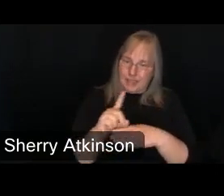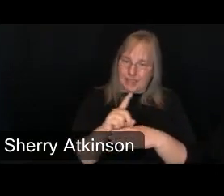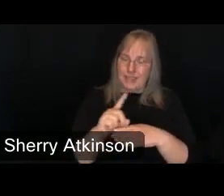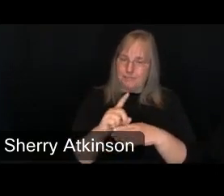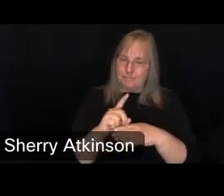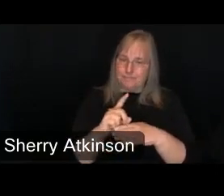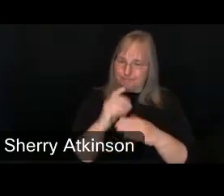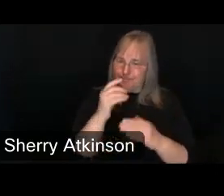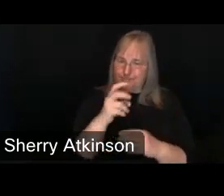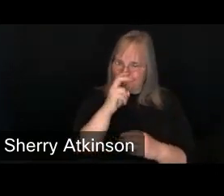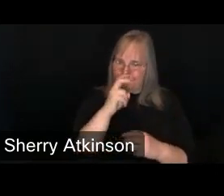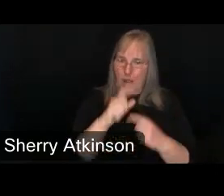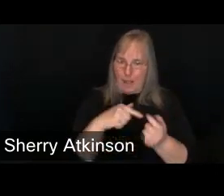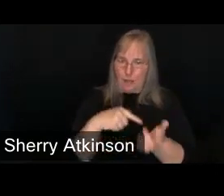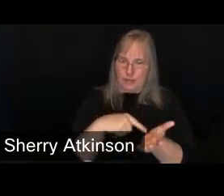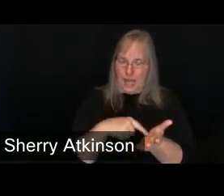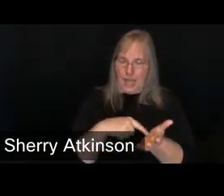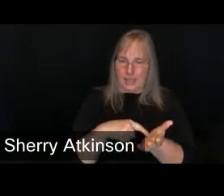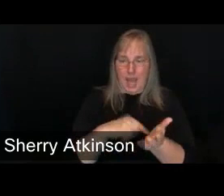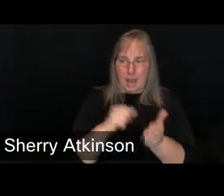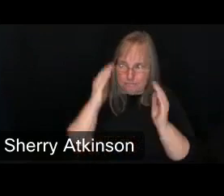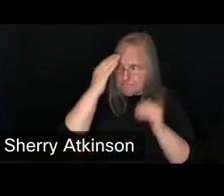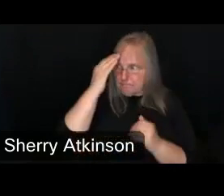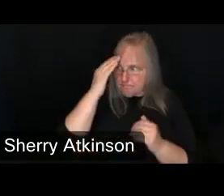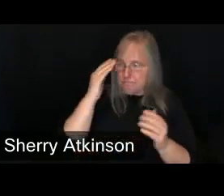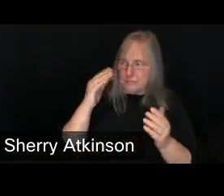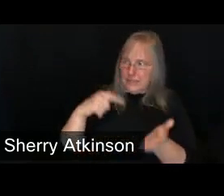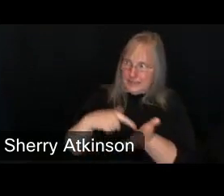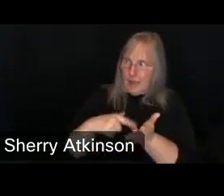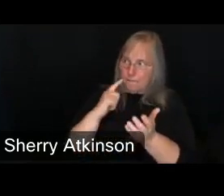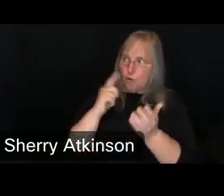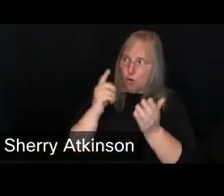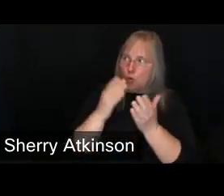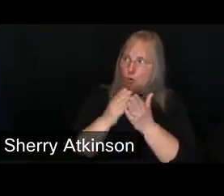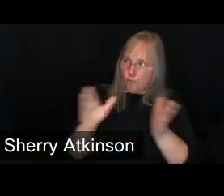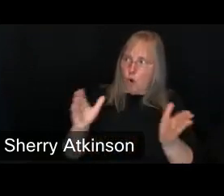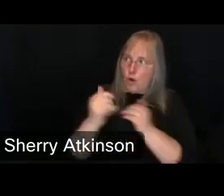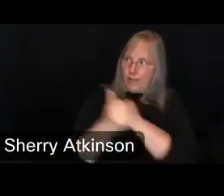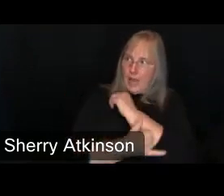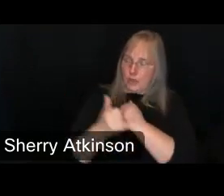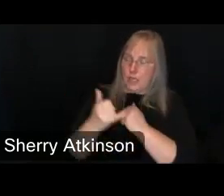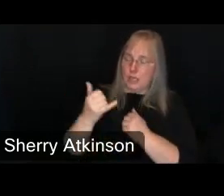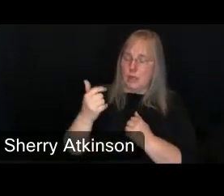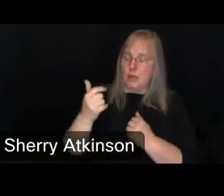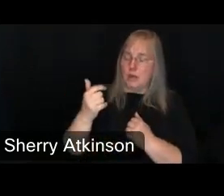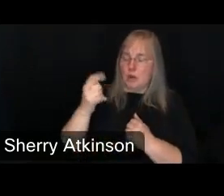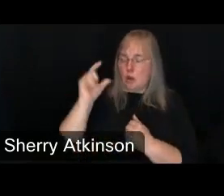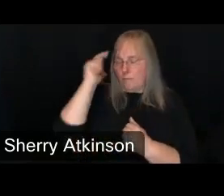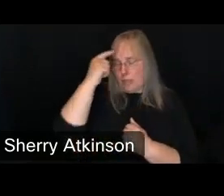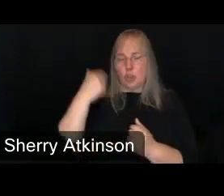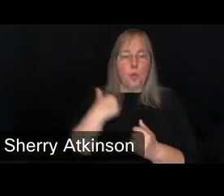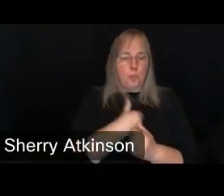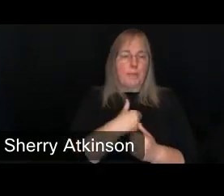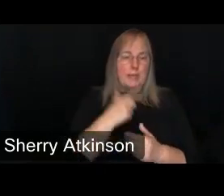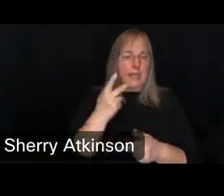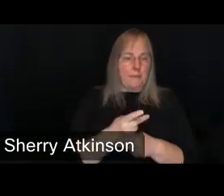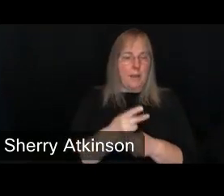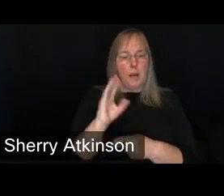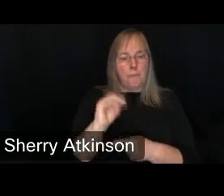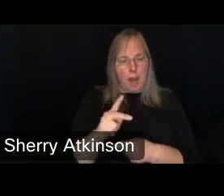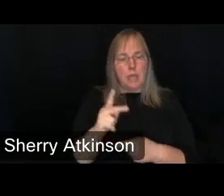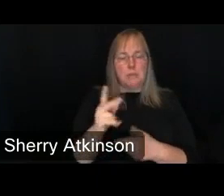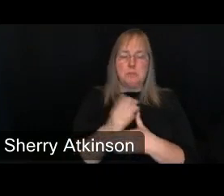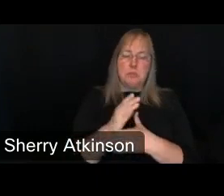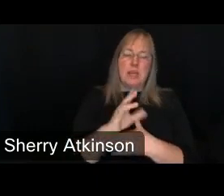burden of the county government. So we have been keeping the GO bond at about 72 to 75 million per year, which is